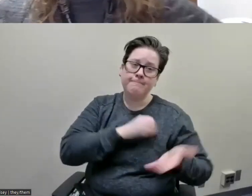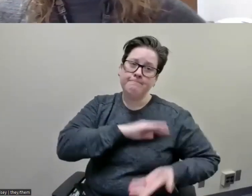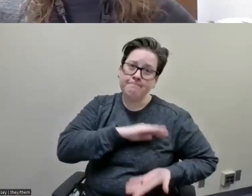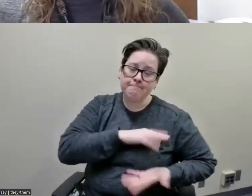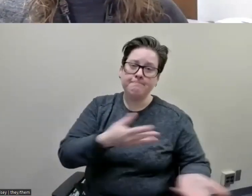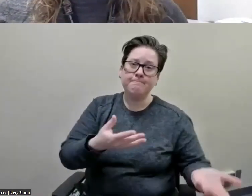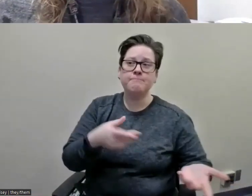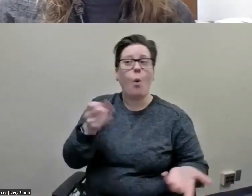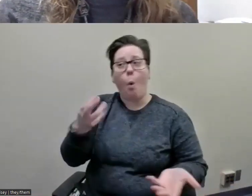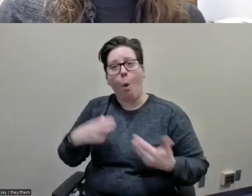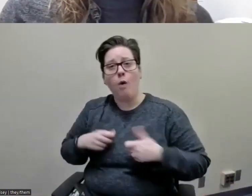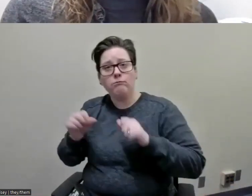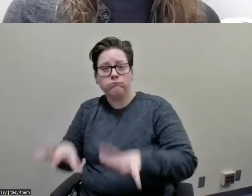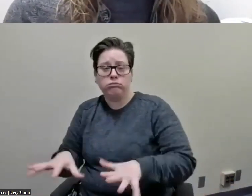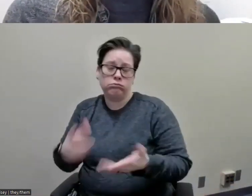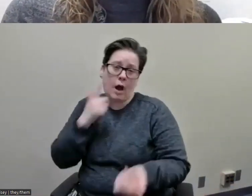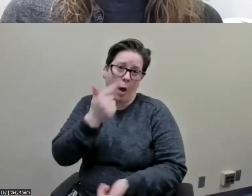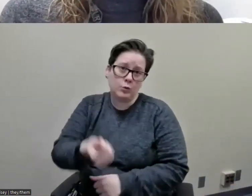Oh, thank you.